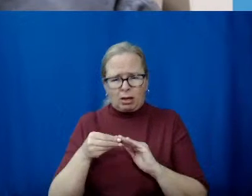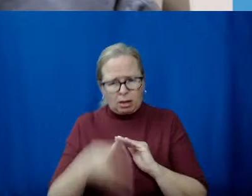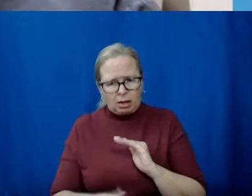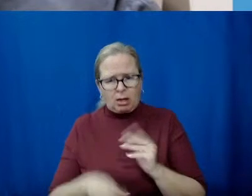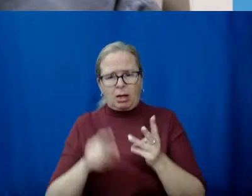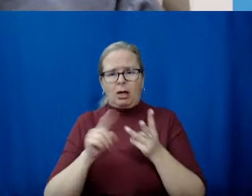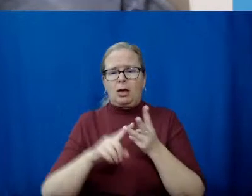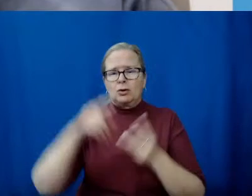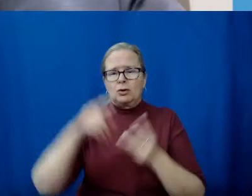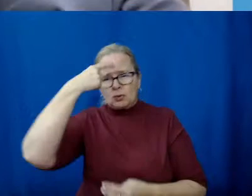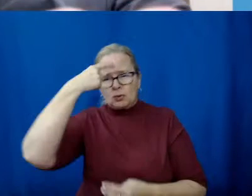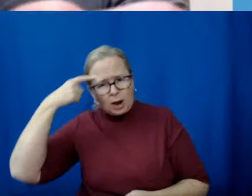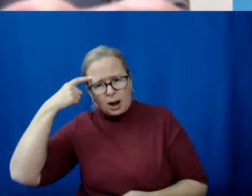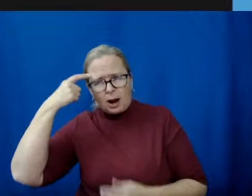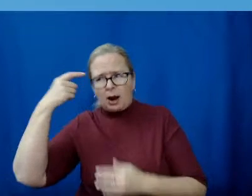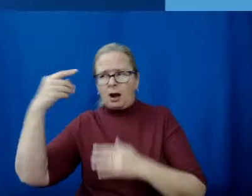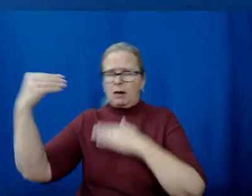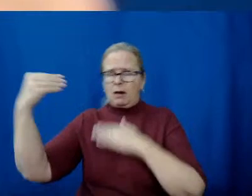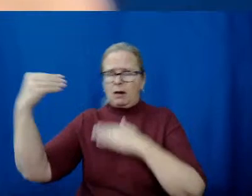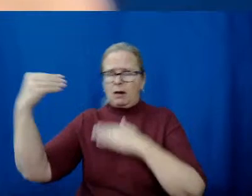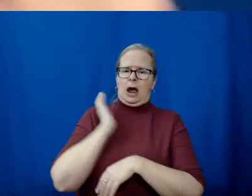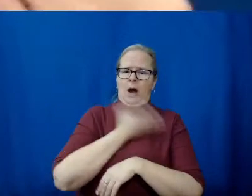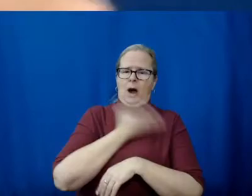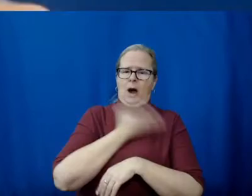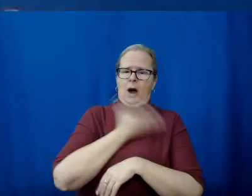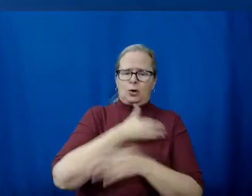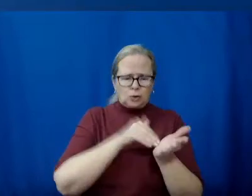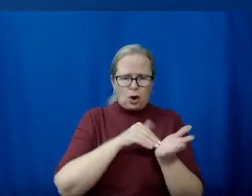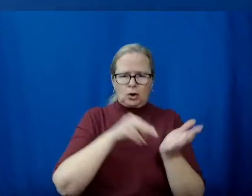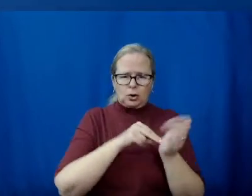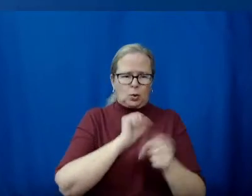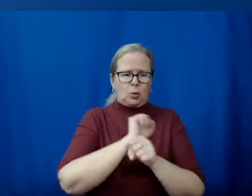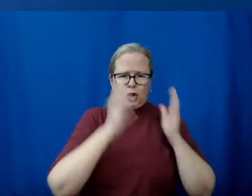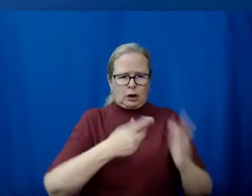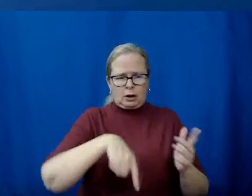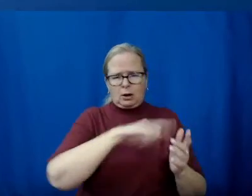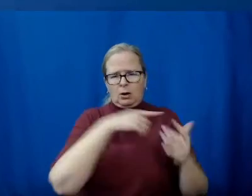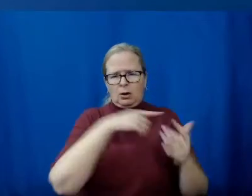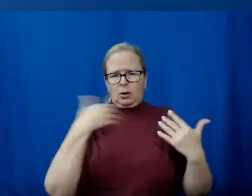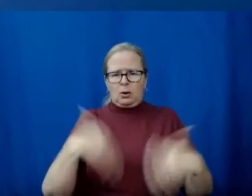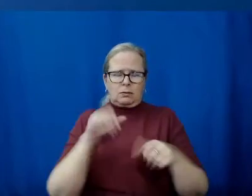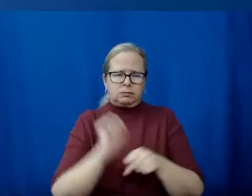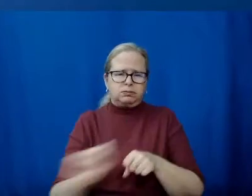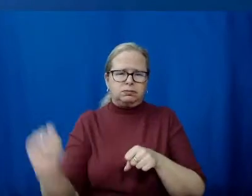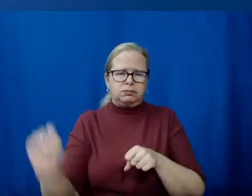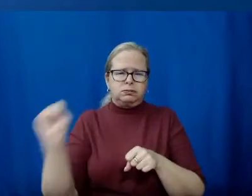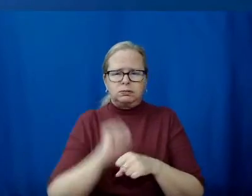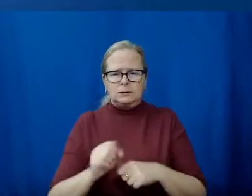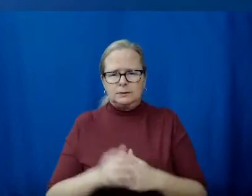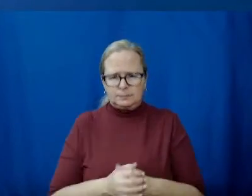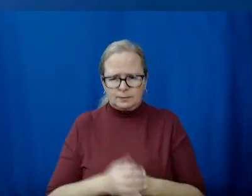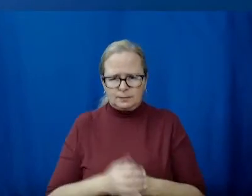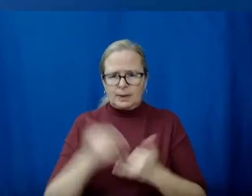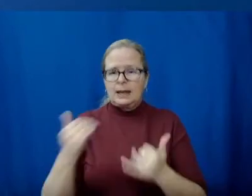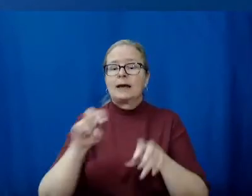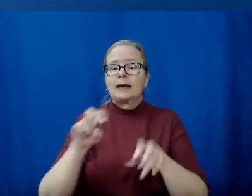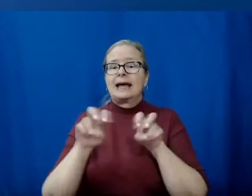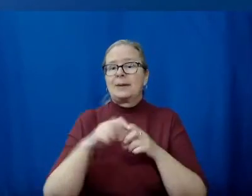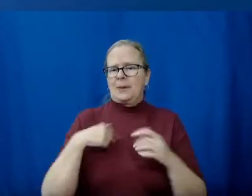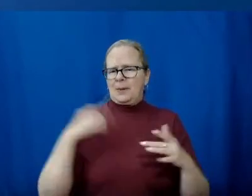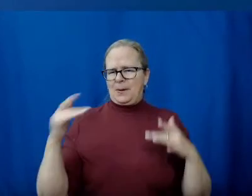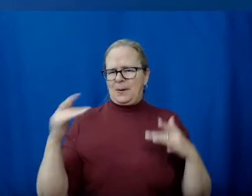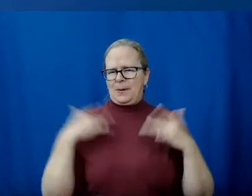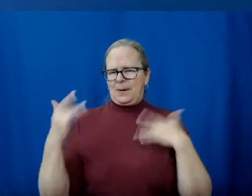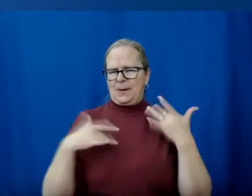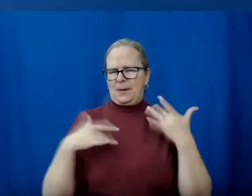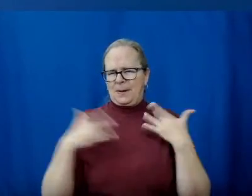panel. We have been referring to it internally as policy, politics, and the politics. And